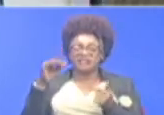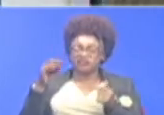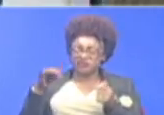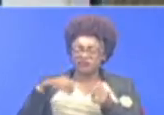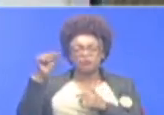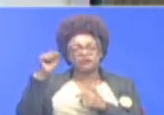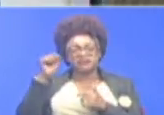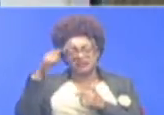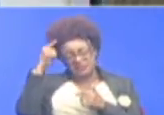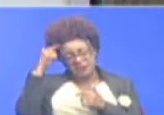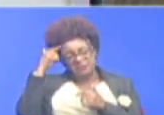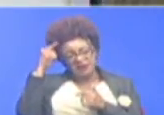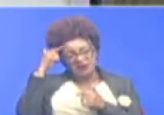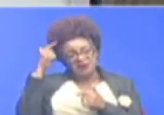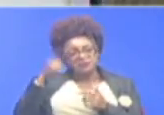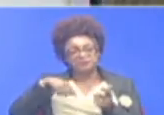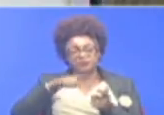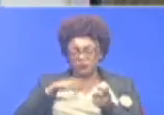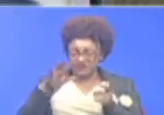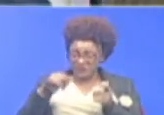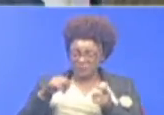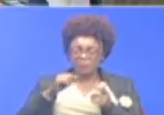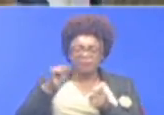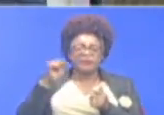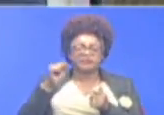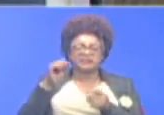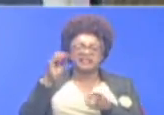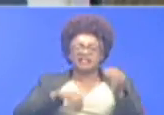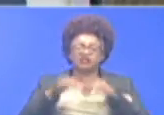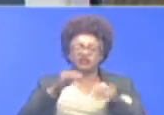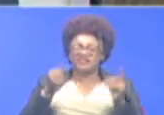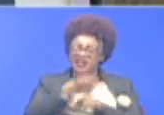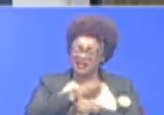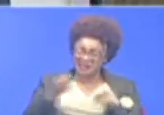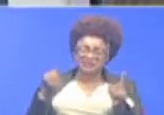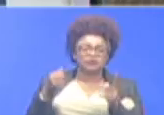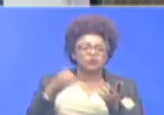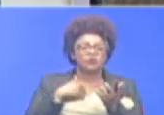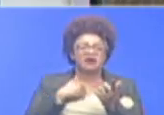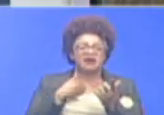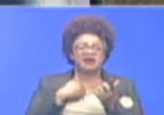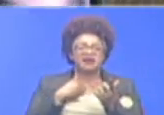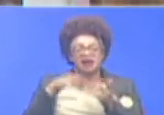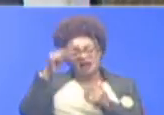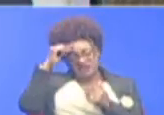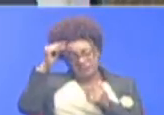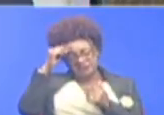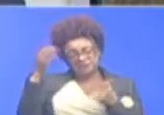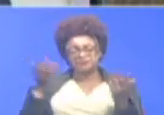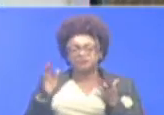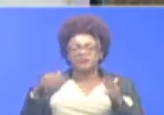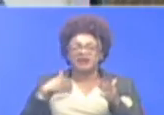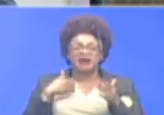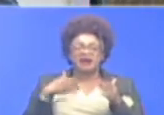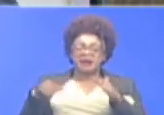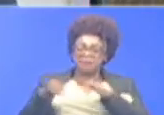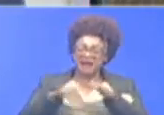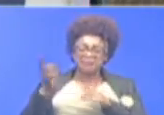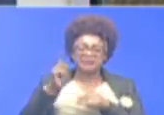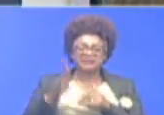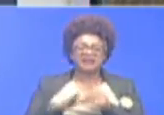and remember we were coming from post-election violence, and there was we had a government where there was a prime minister, there's the head of state,